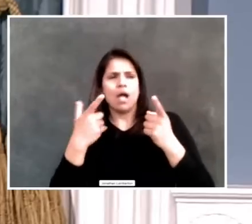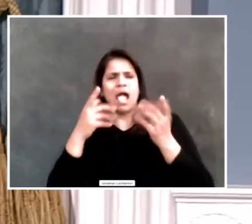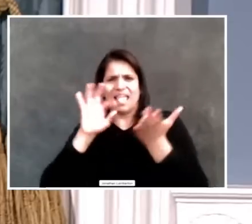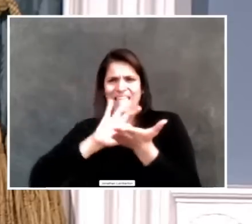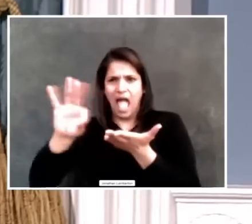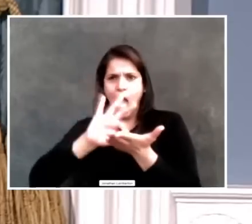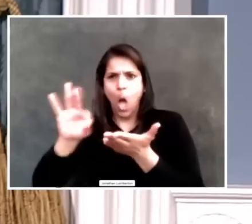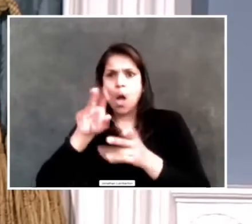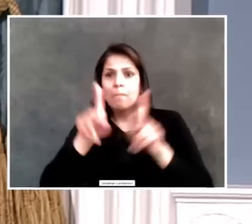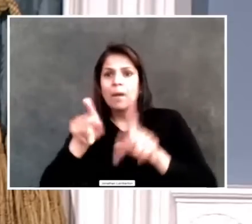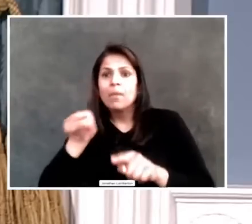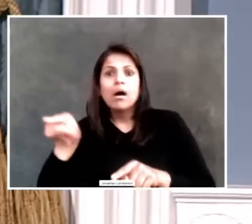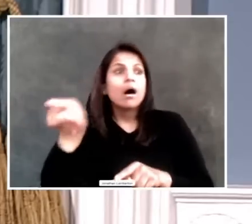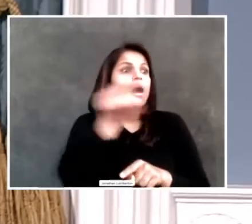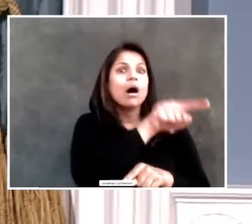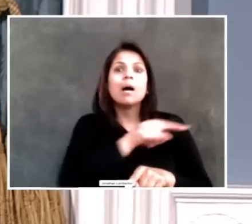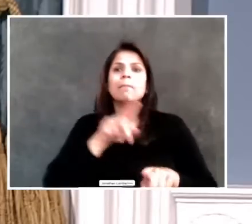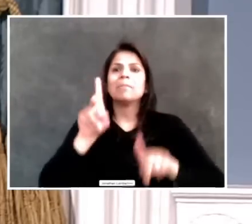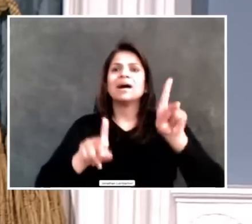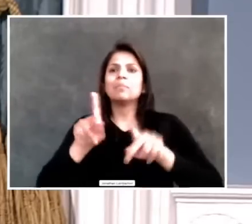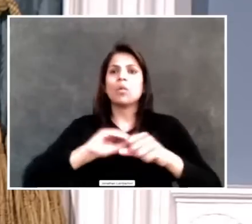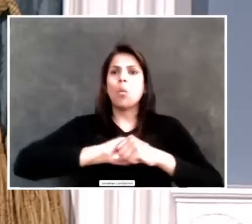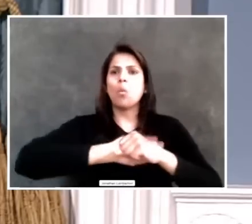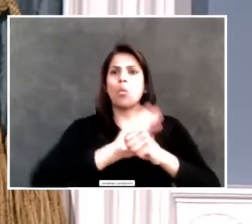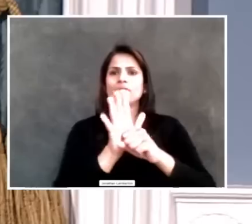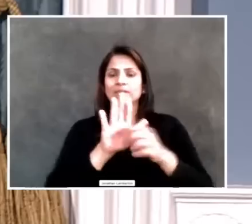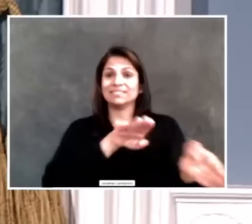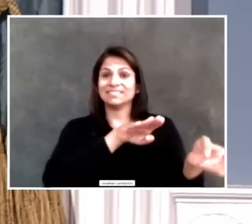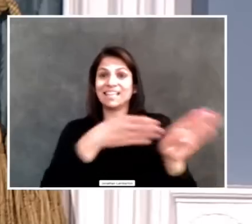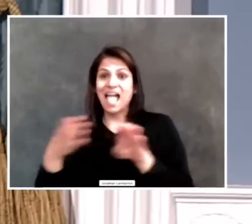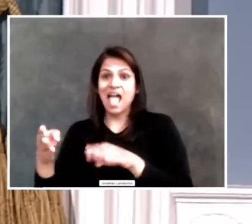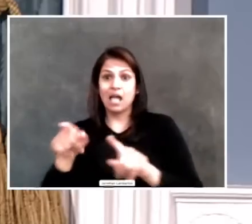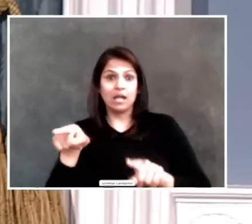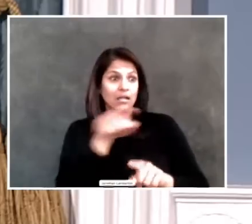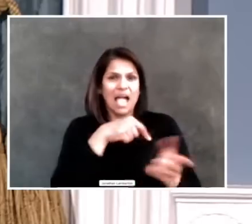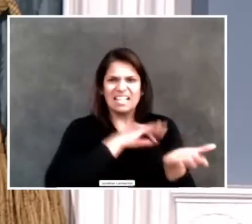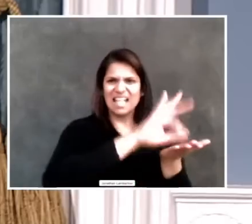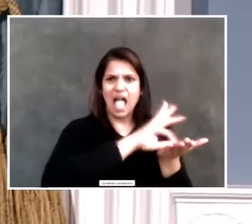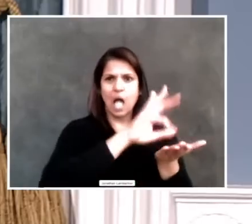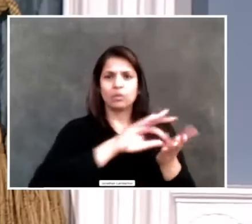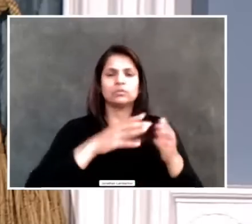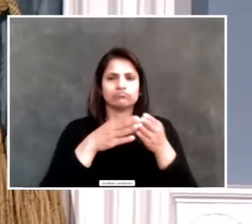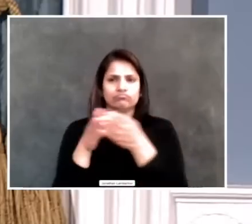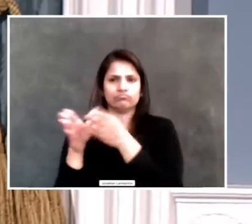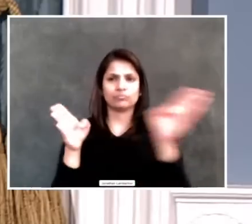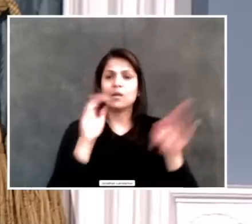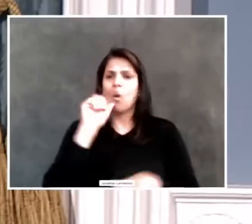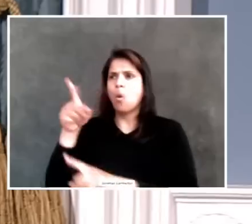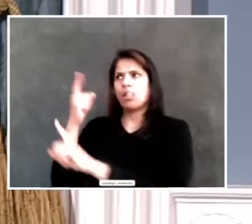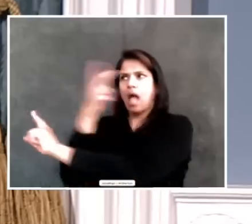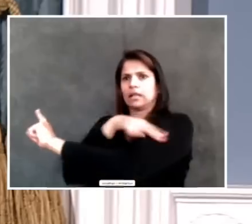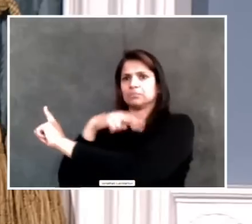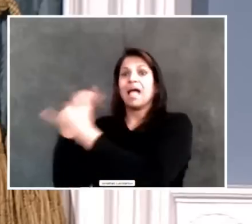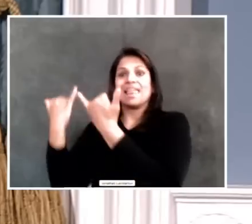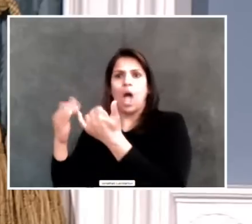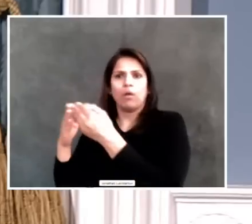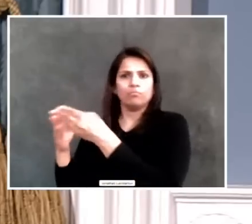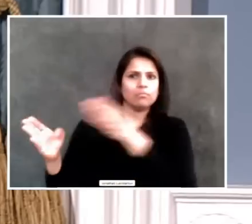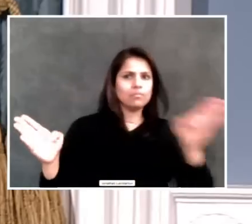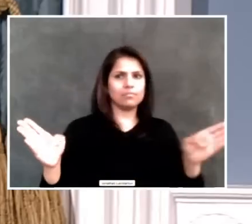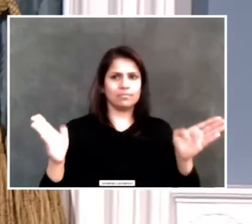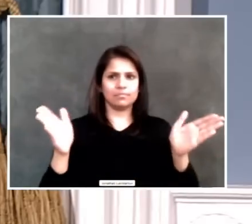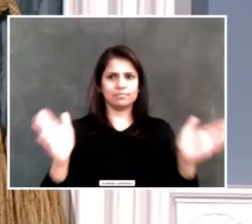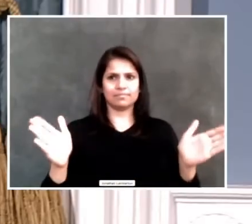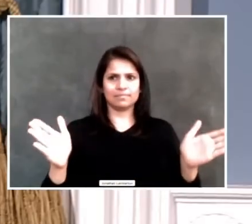website. We anticipate that that will happen in the very near future. And we are committed to